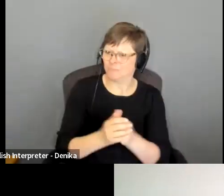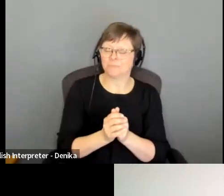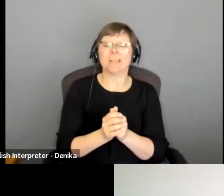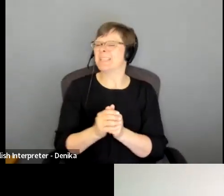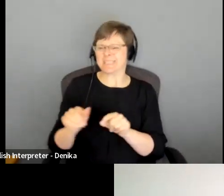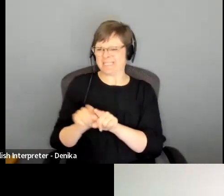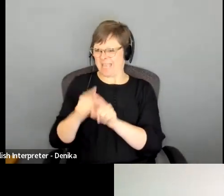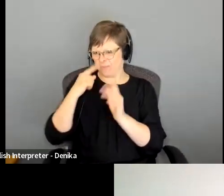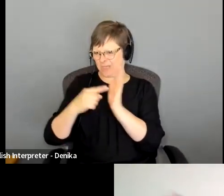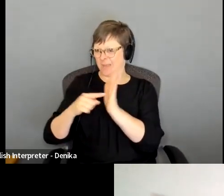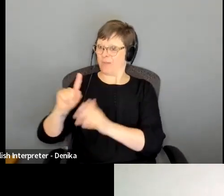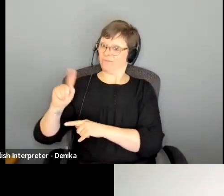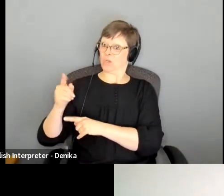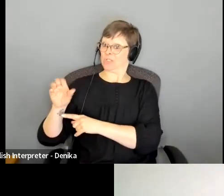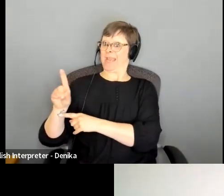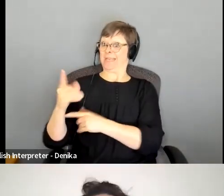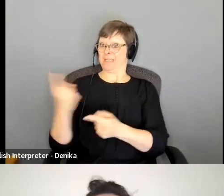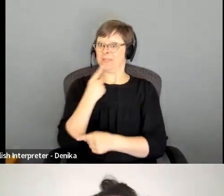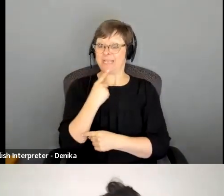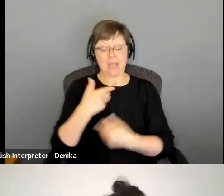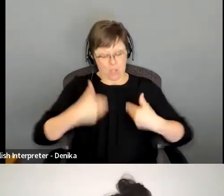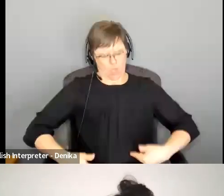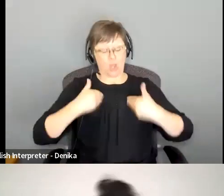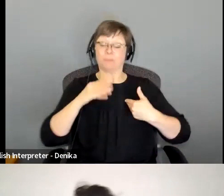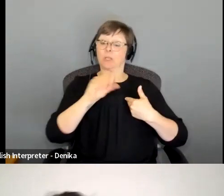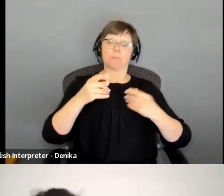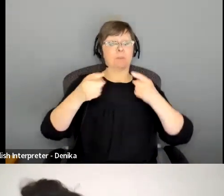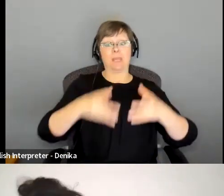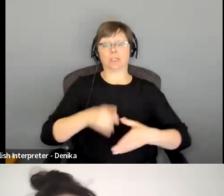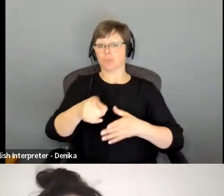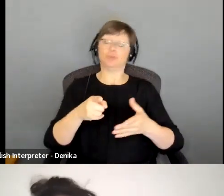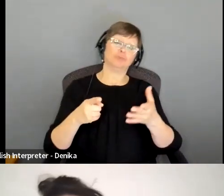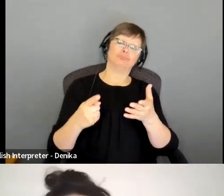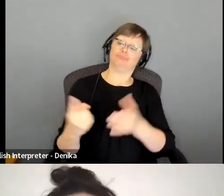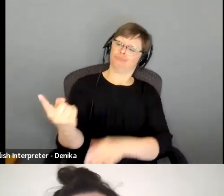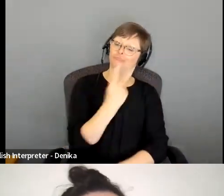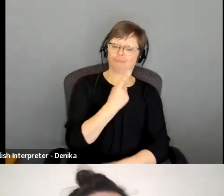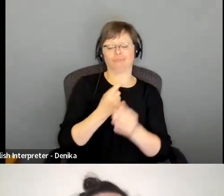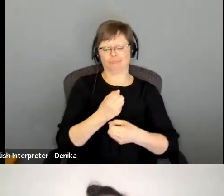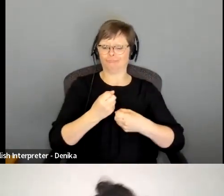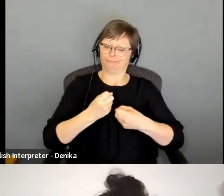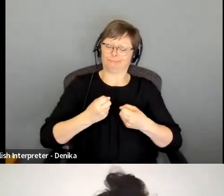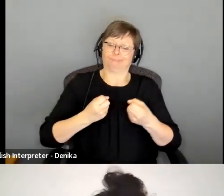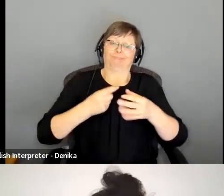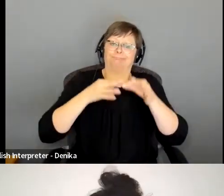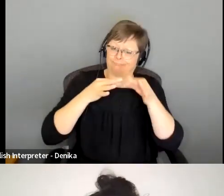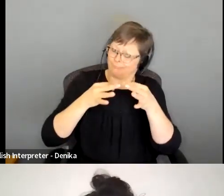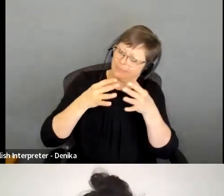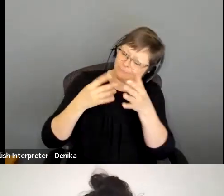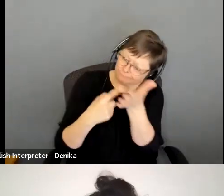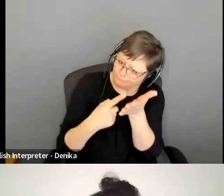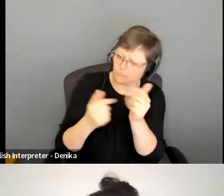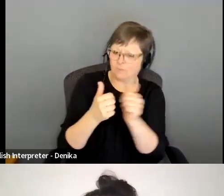give a speech and say, I'm the company manager, you can come talk to me, or this is the email for our board of directors, you should email them. So those would be sort